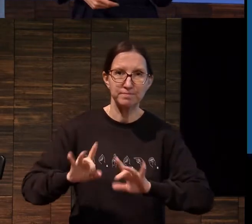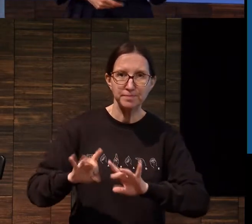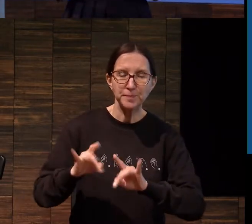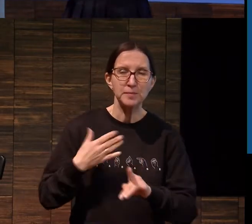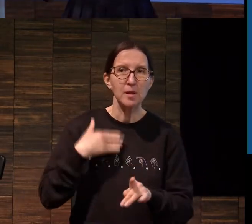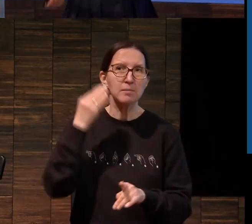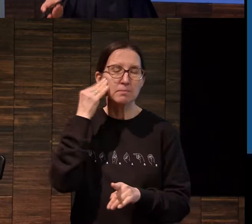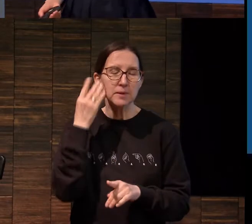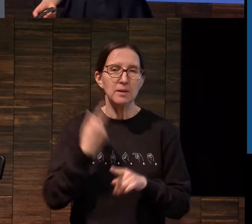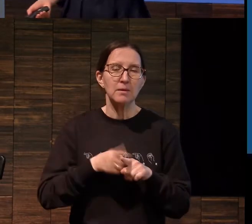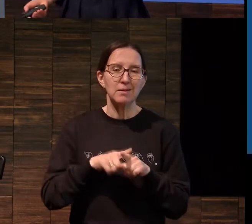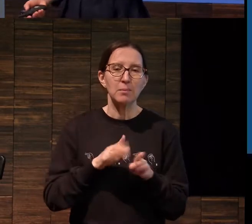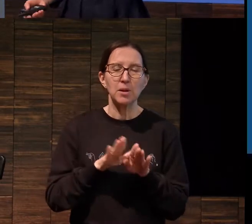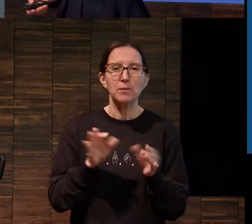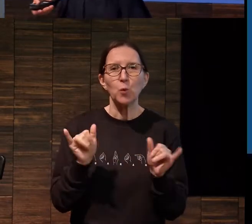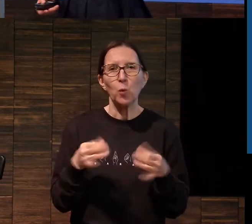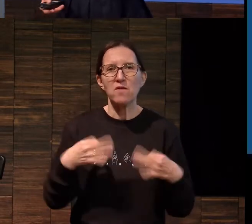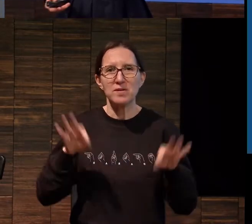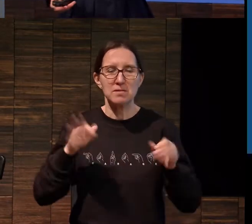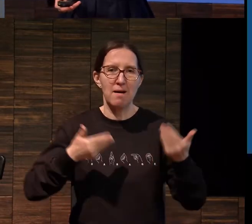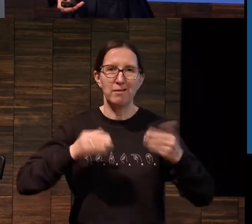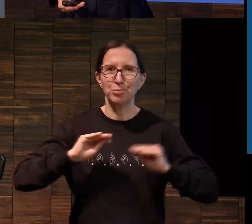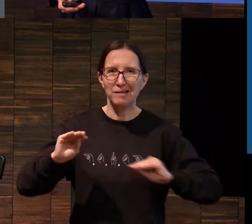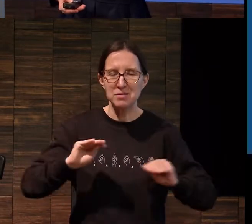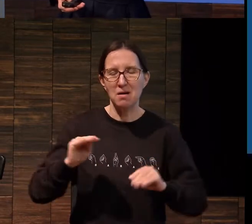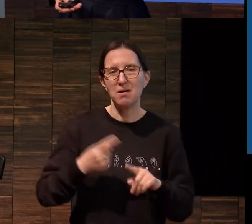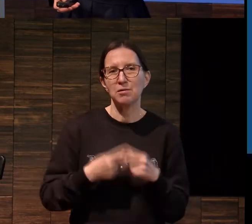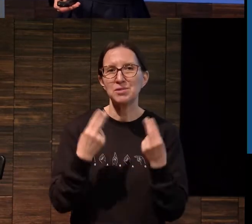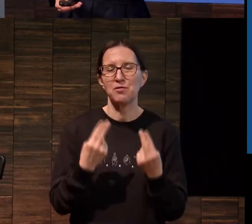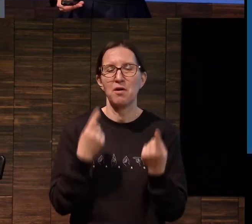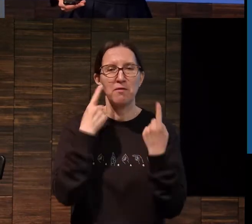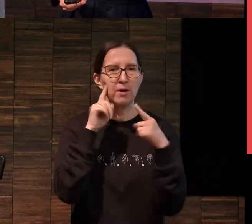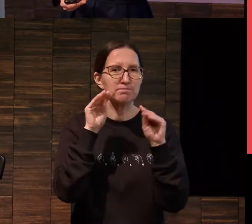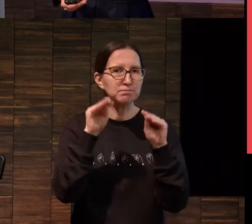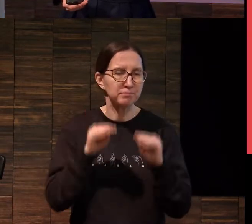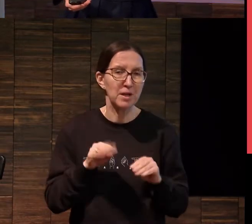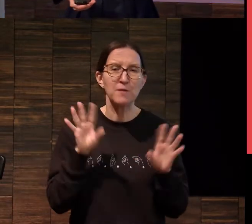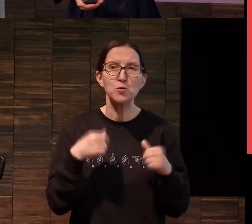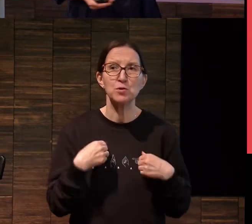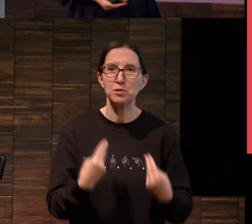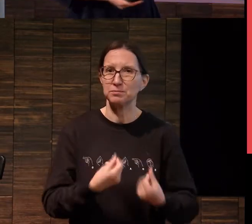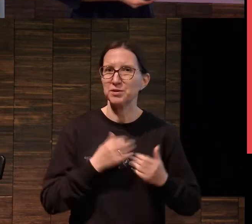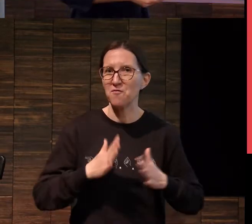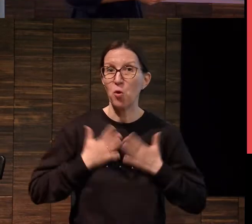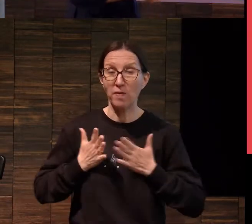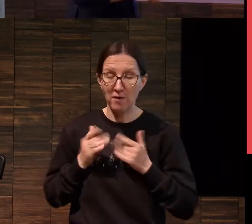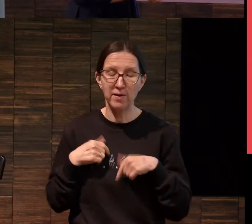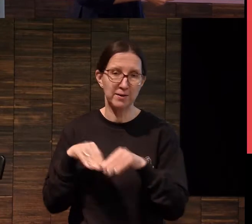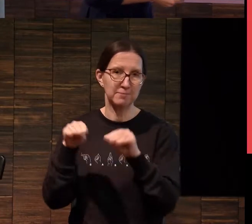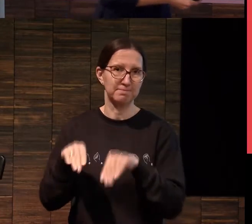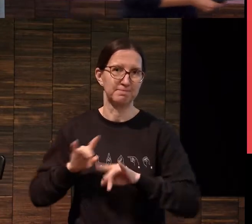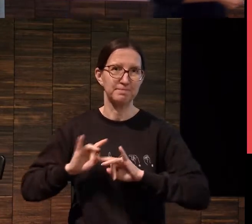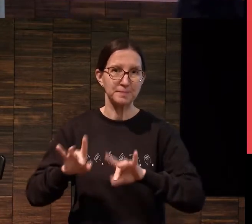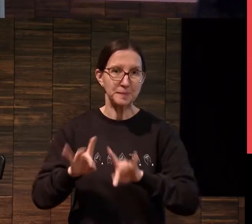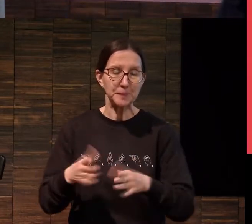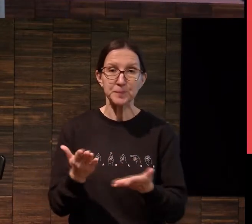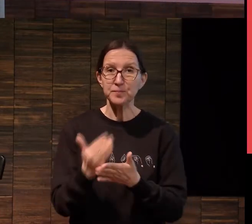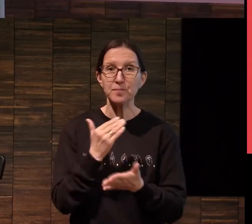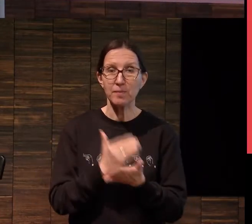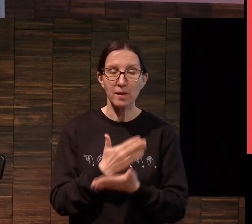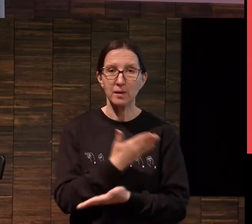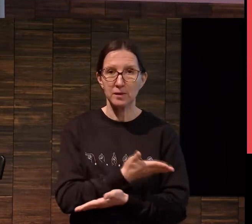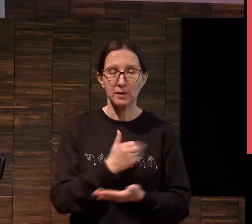And I've also got a Telegram channel where I blog about my thoughts on digital development and other things that inspire